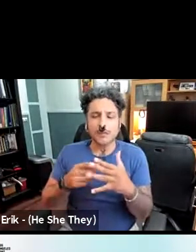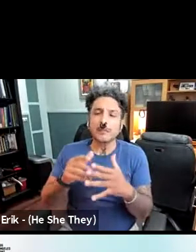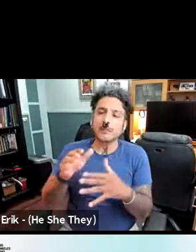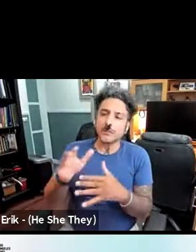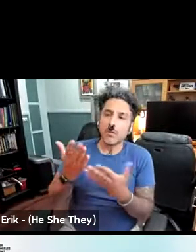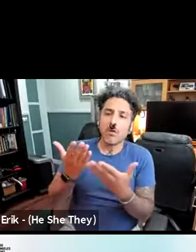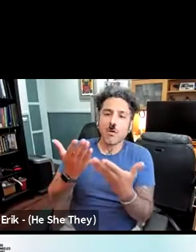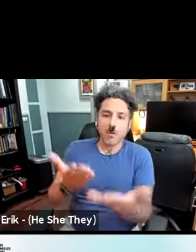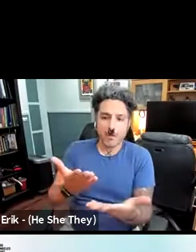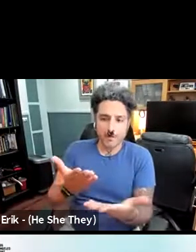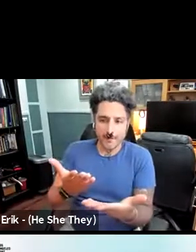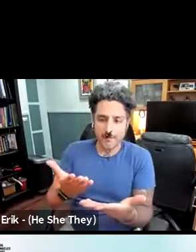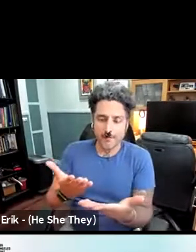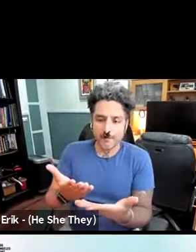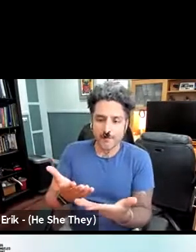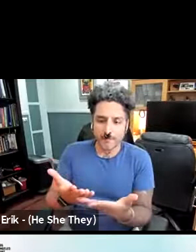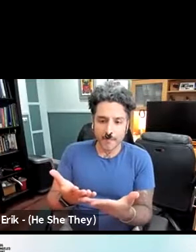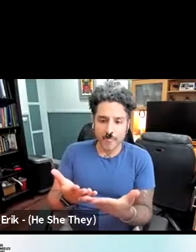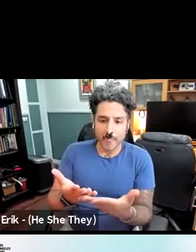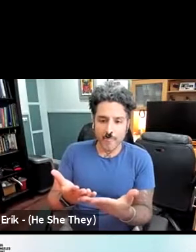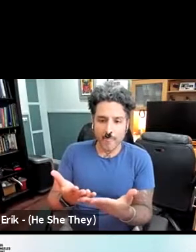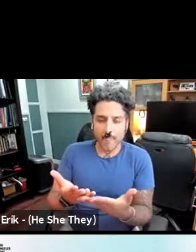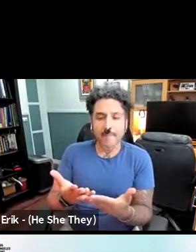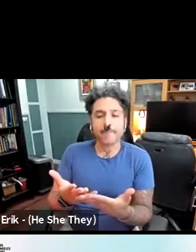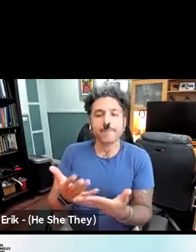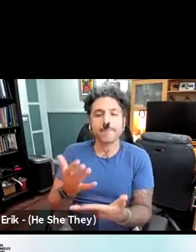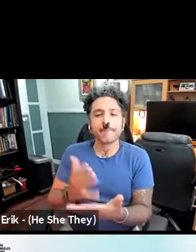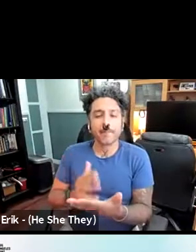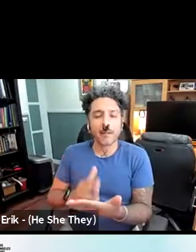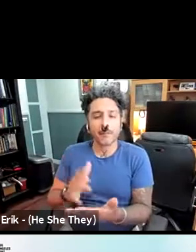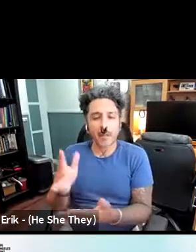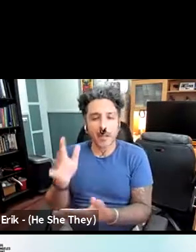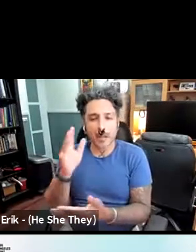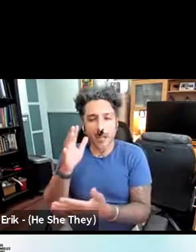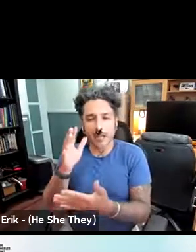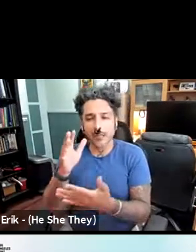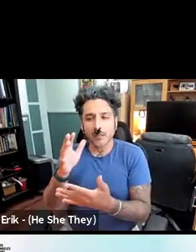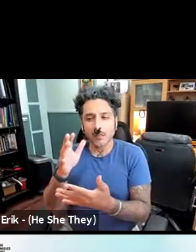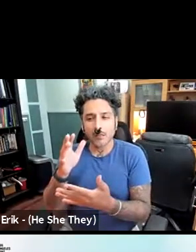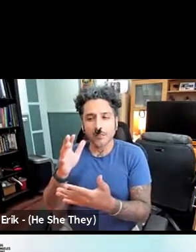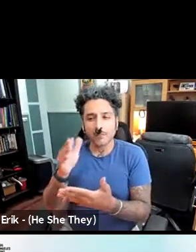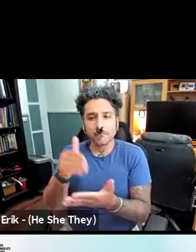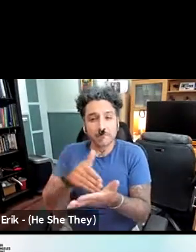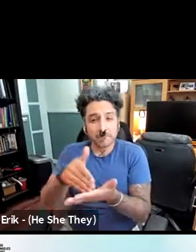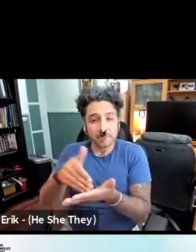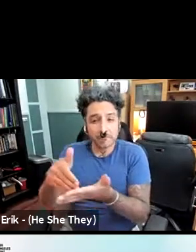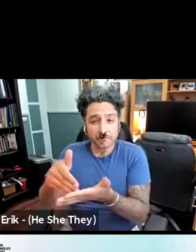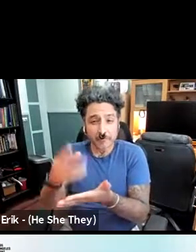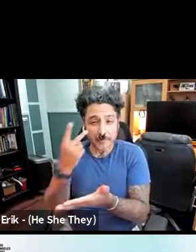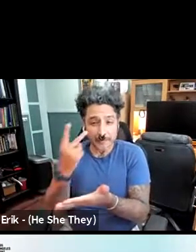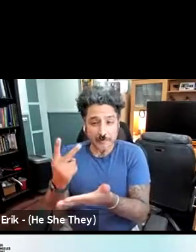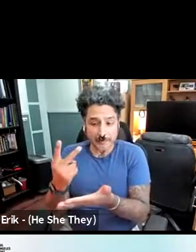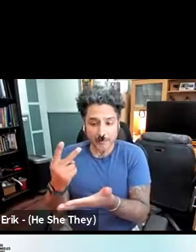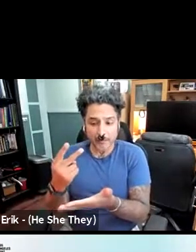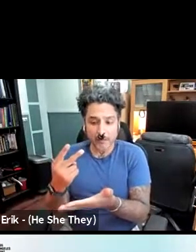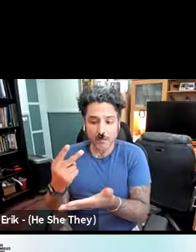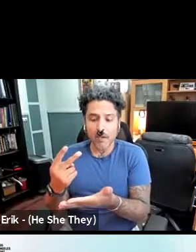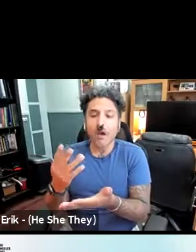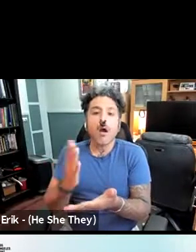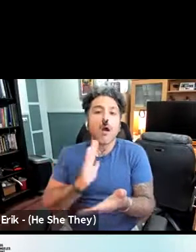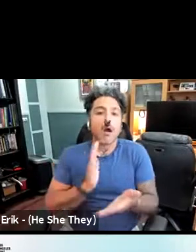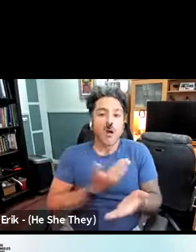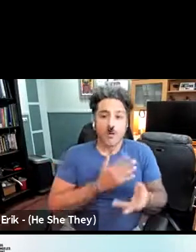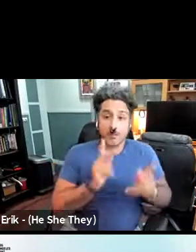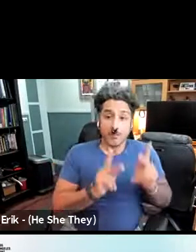offering this. Something, a pattern that I'm noticing is that a lot of our folks in community feel isolated or have